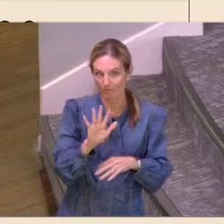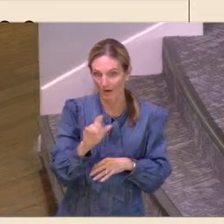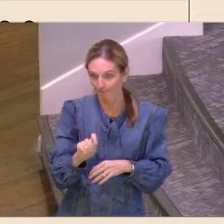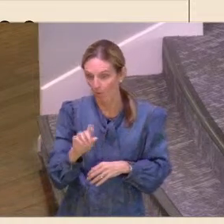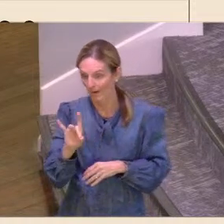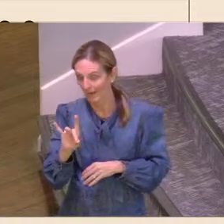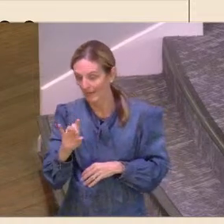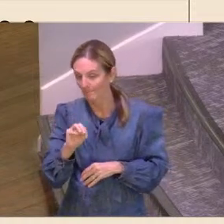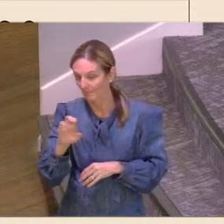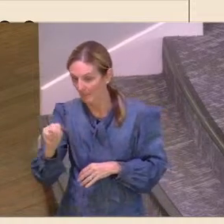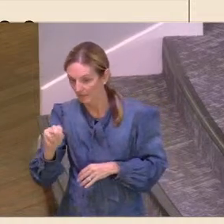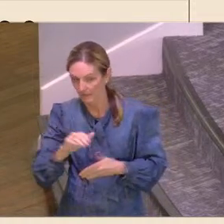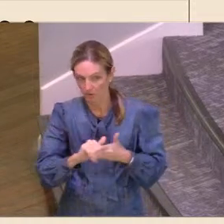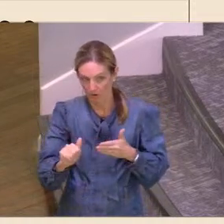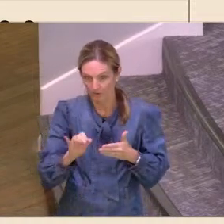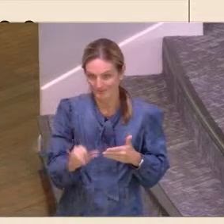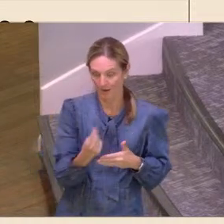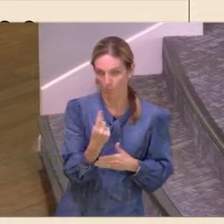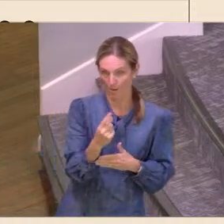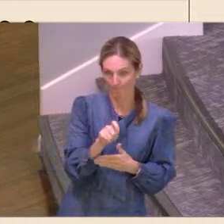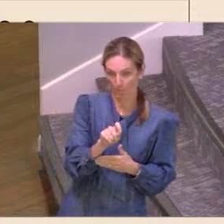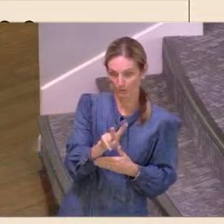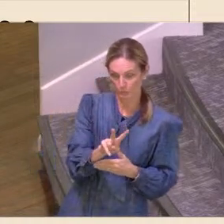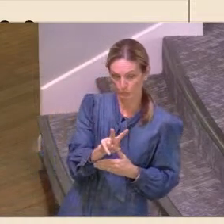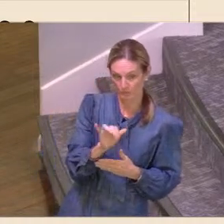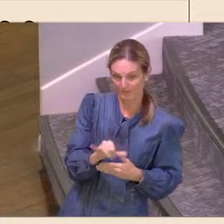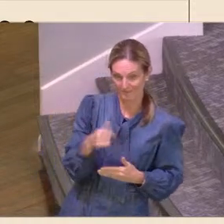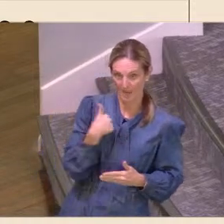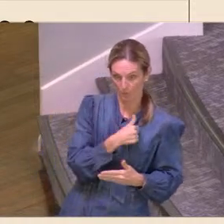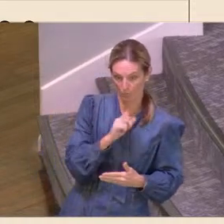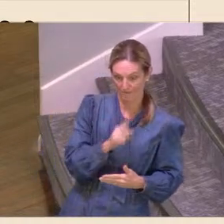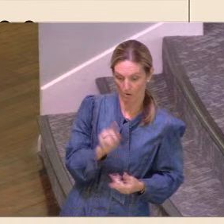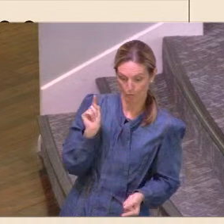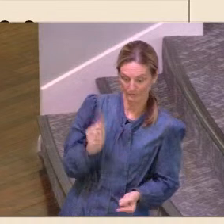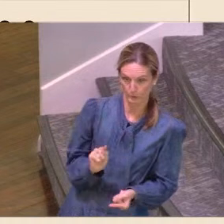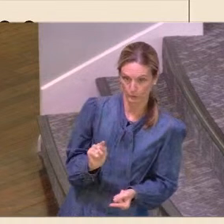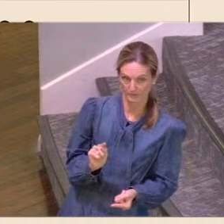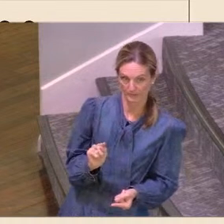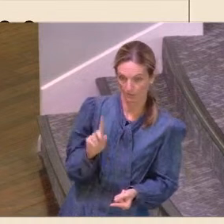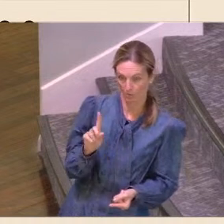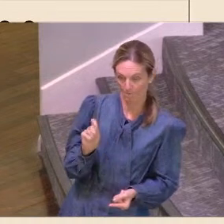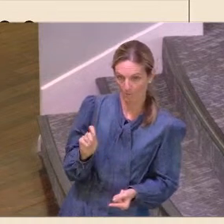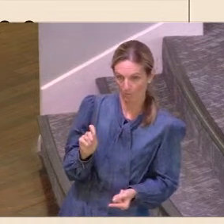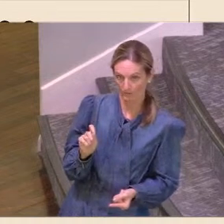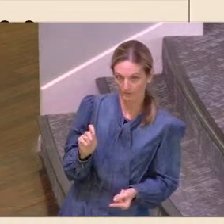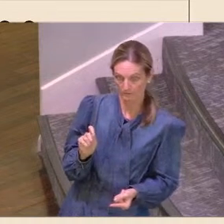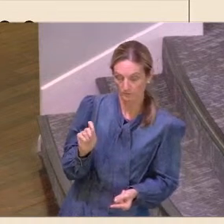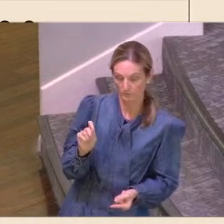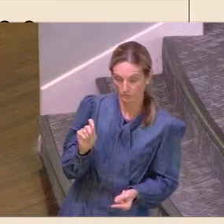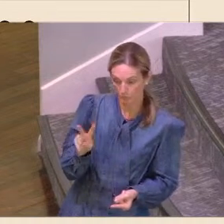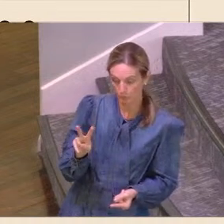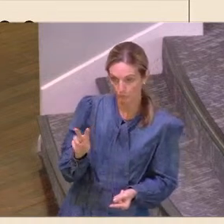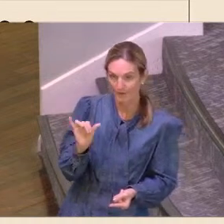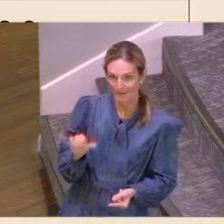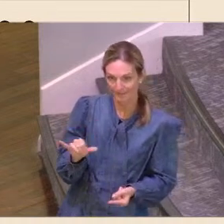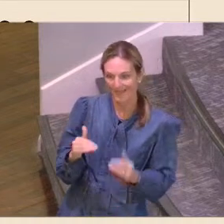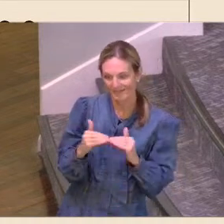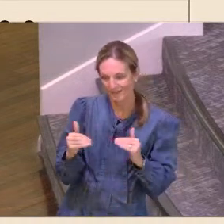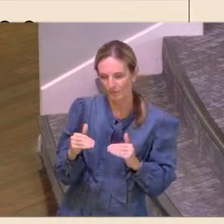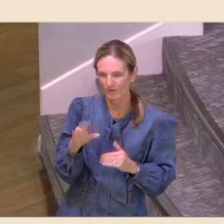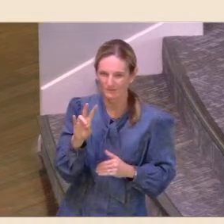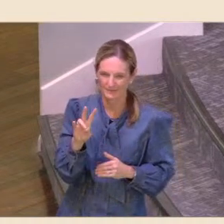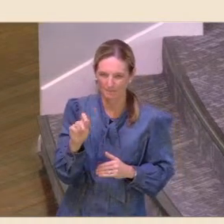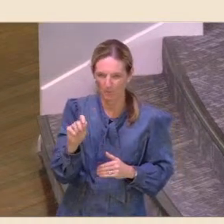million, that 1.2 that we are reducing it by equates to about $7 million.